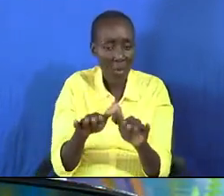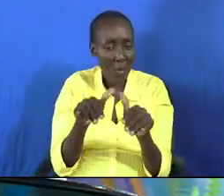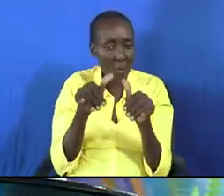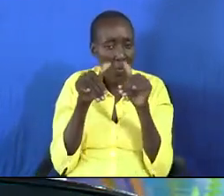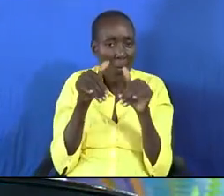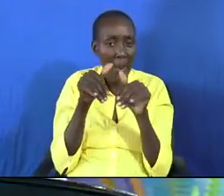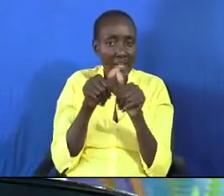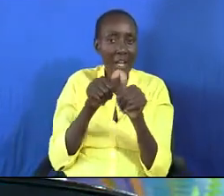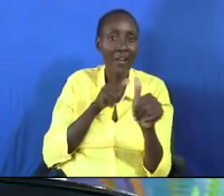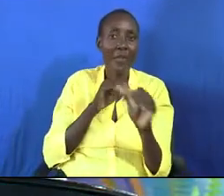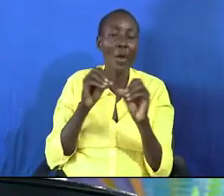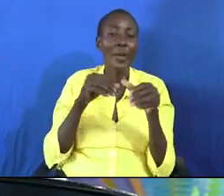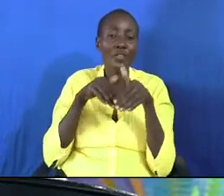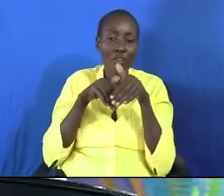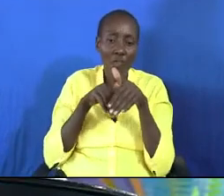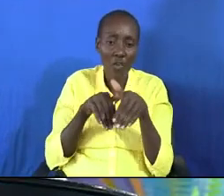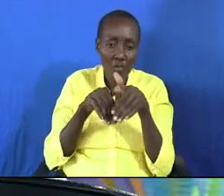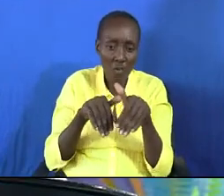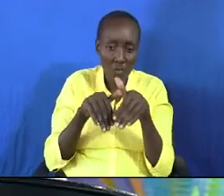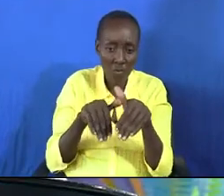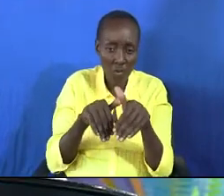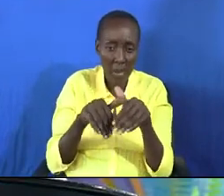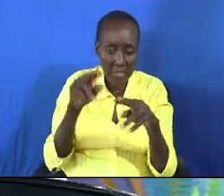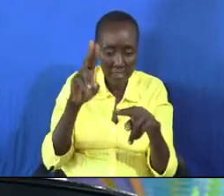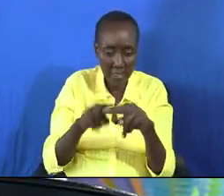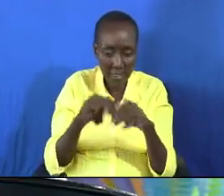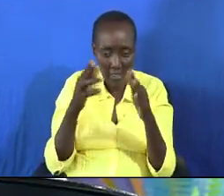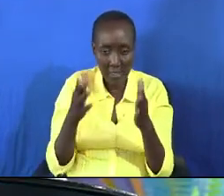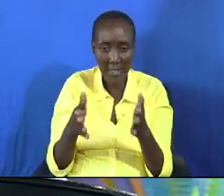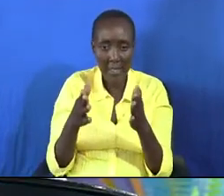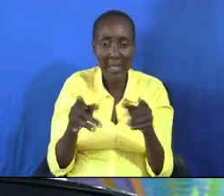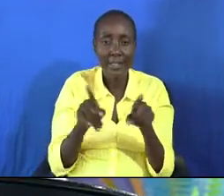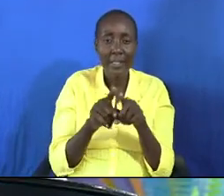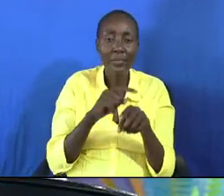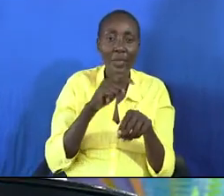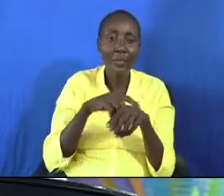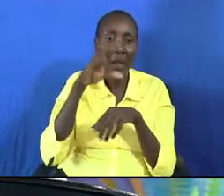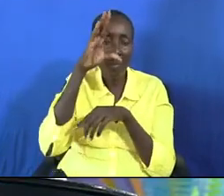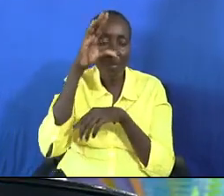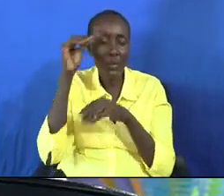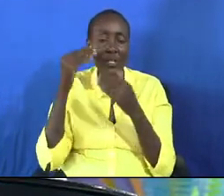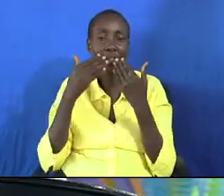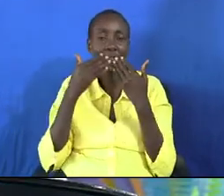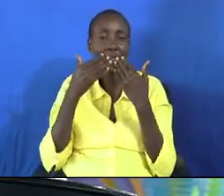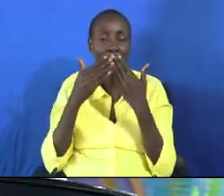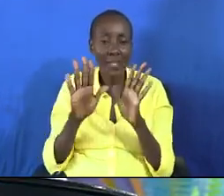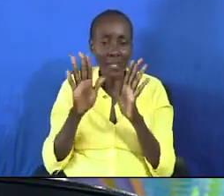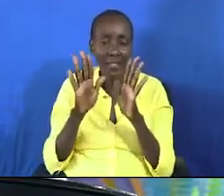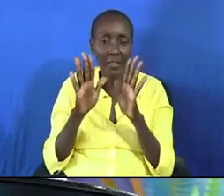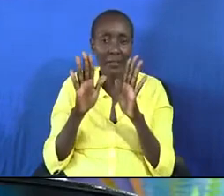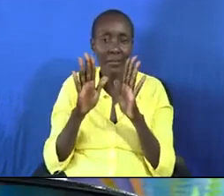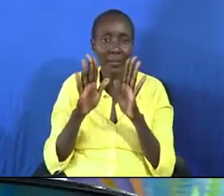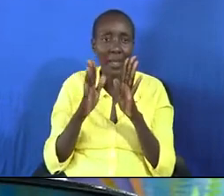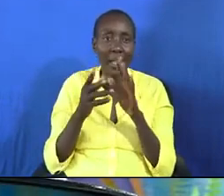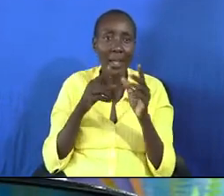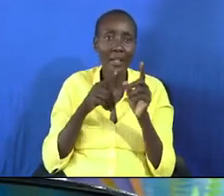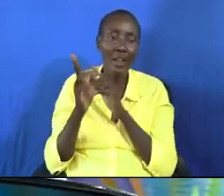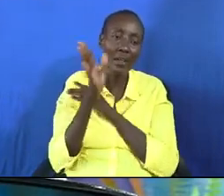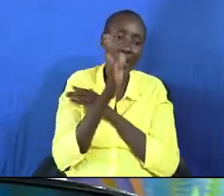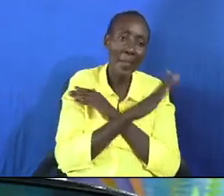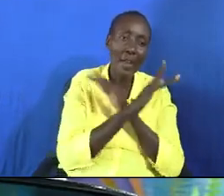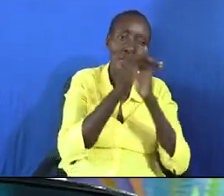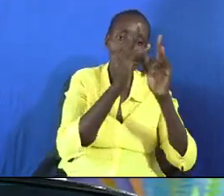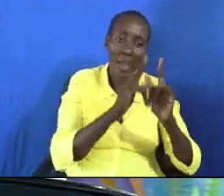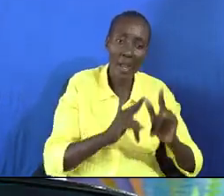tent. He followed Moses and sat there. And even after Moses finished his business and he went back to the